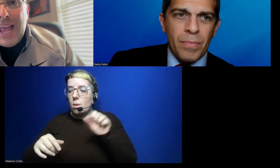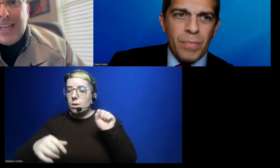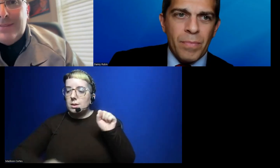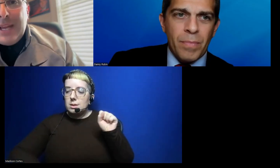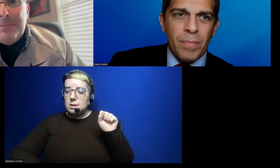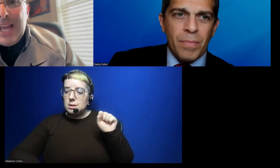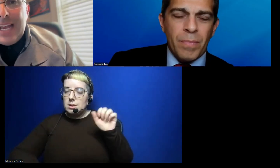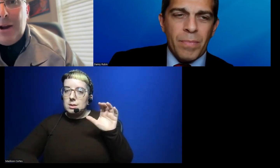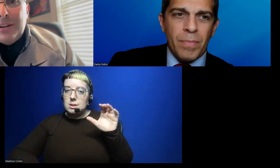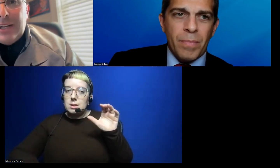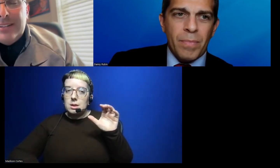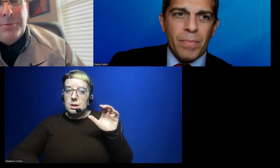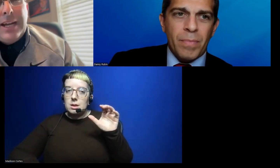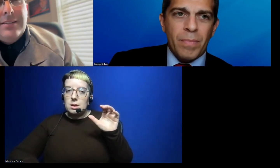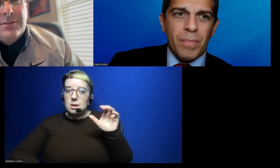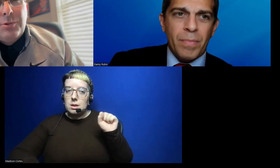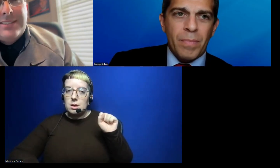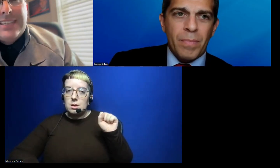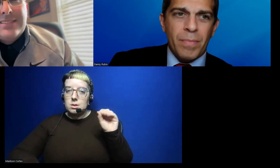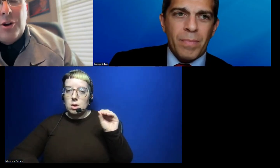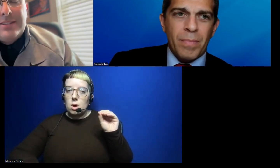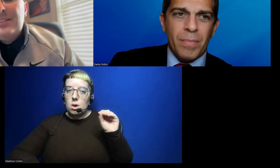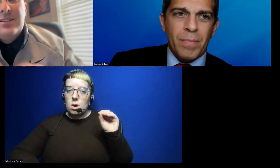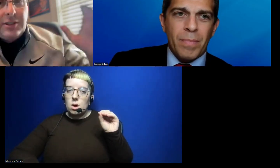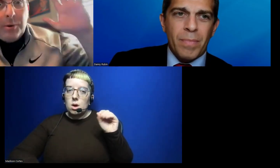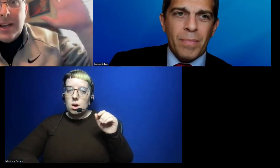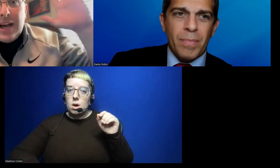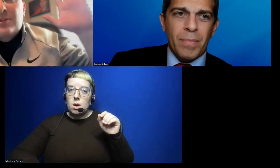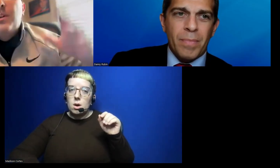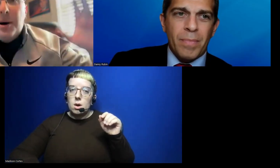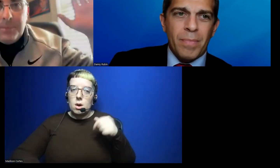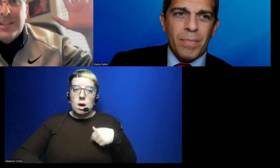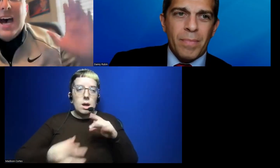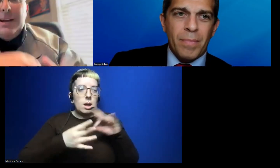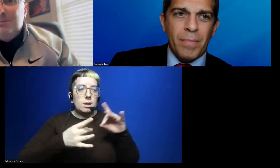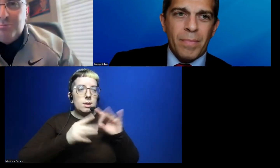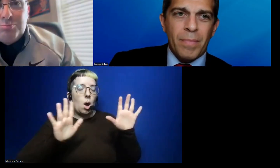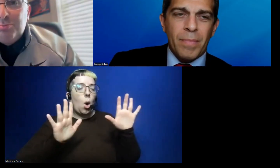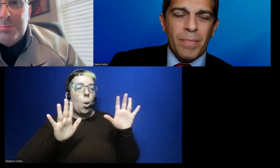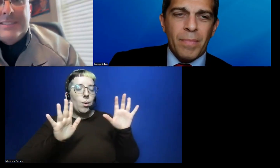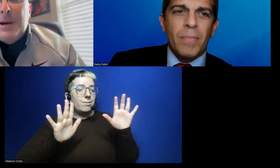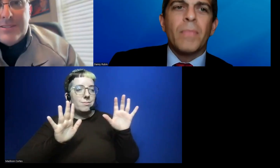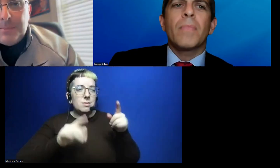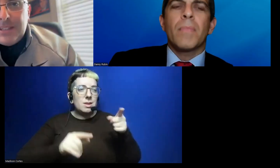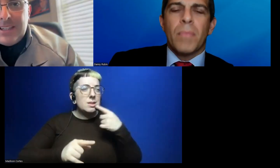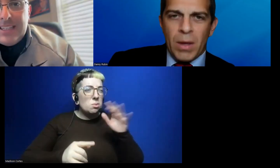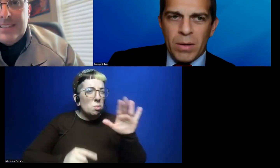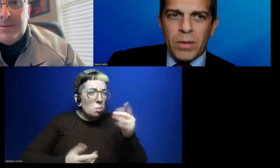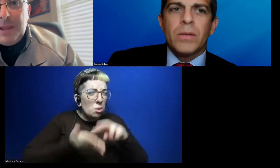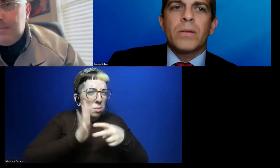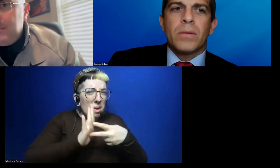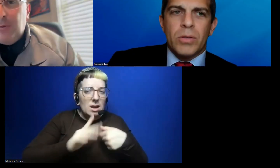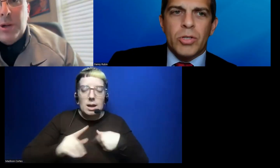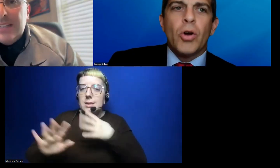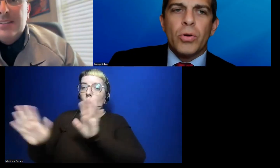someone. And an hour later, they said, wait, what's CSO? I said, know what? I screwed up. I misspelled something and see from there. Everyone So, gets it in